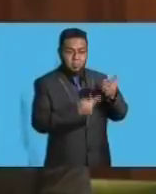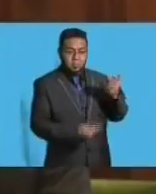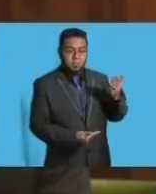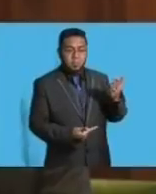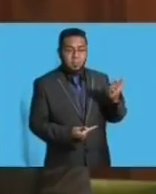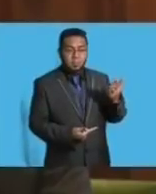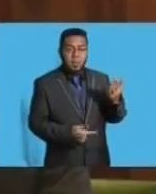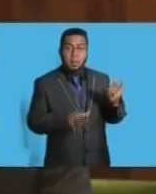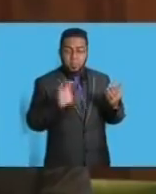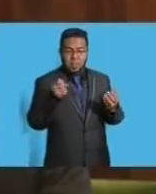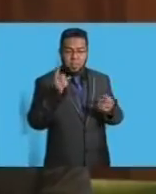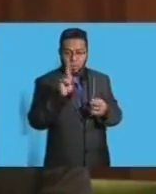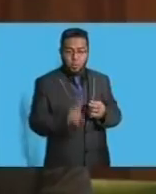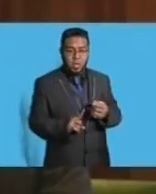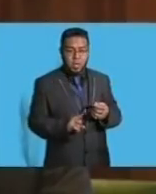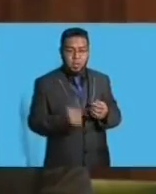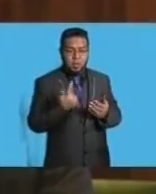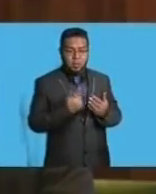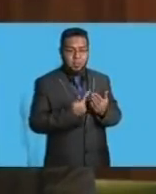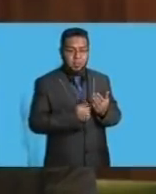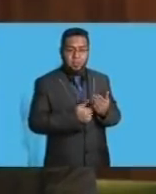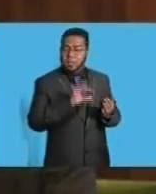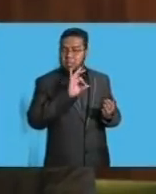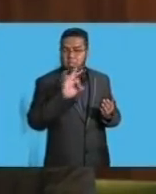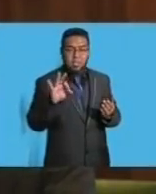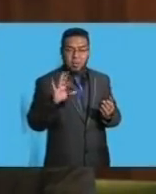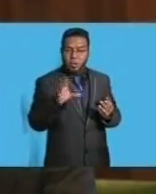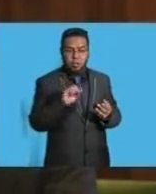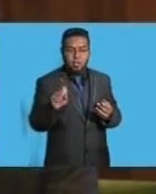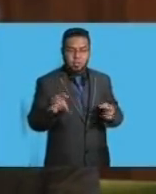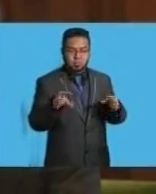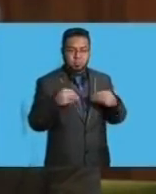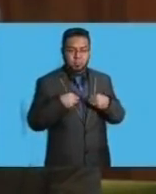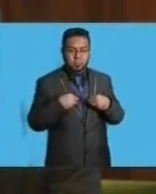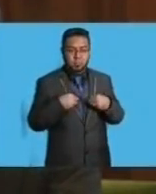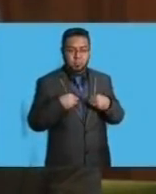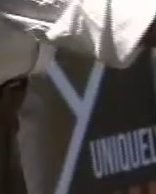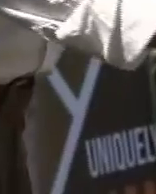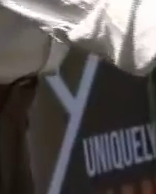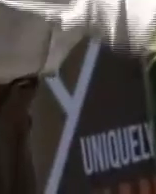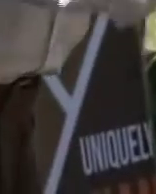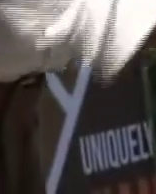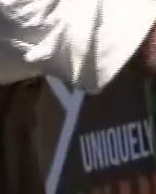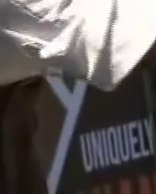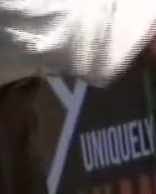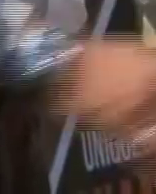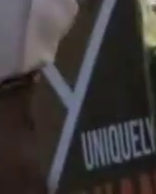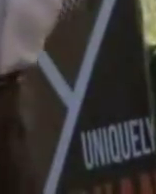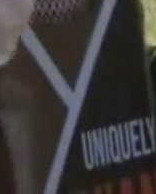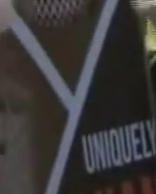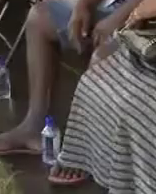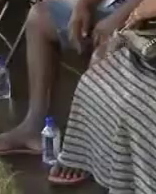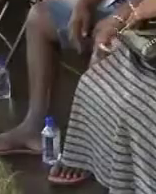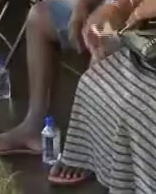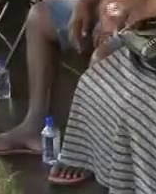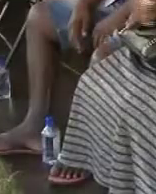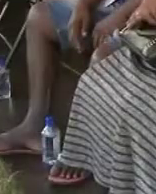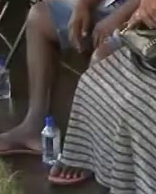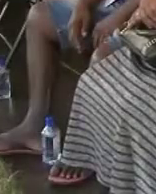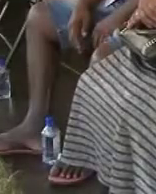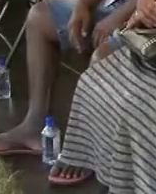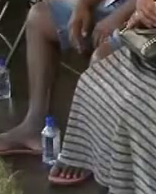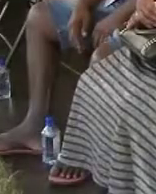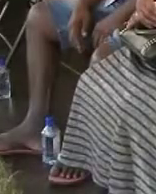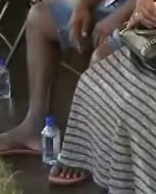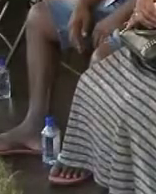ministry, up until to date, Madam Speaker, they still have not received that 1,000 assistance. Minister Koya says the MSBG has had